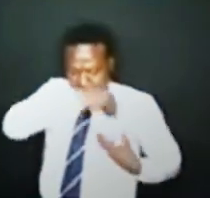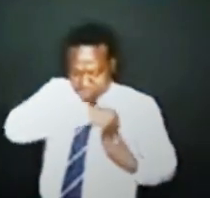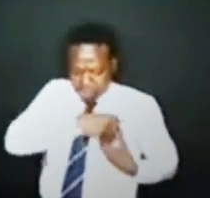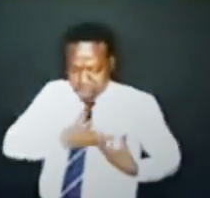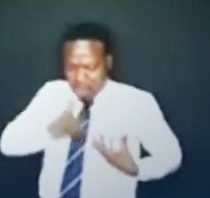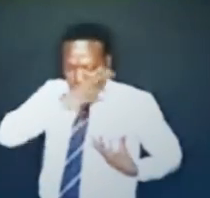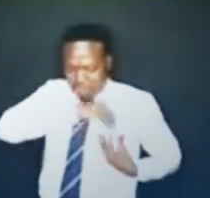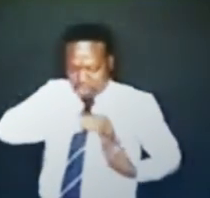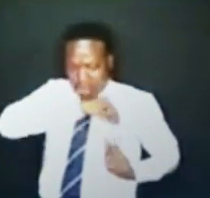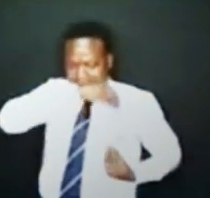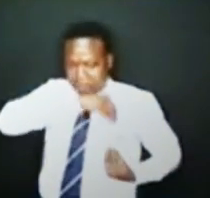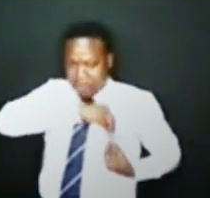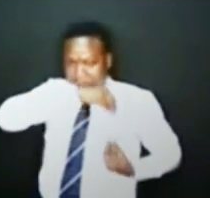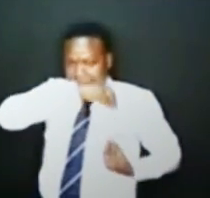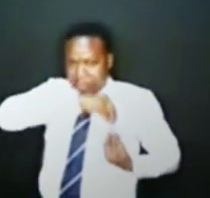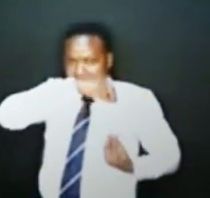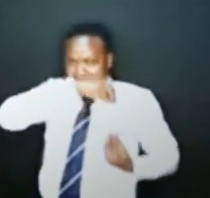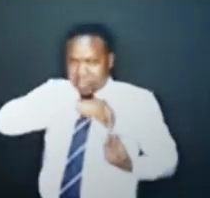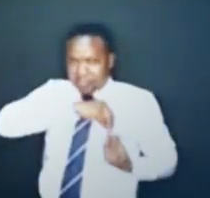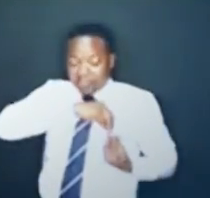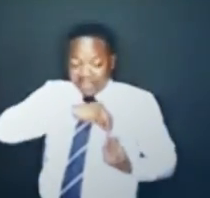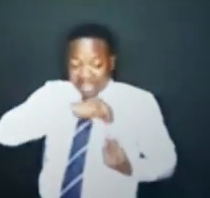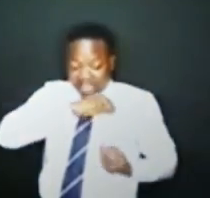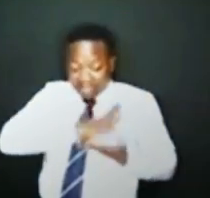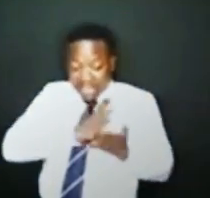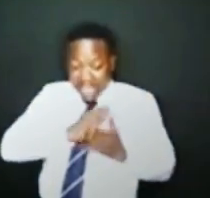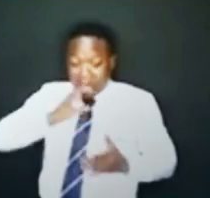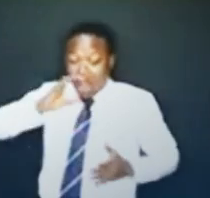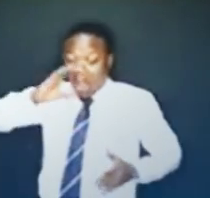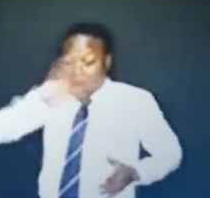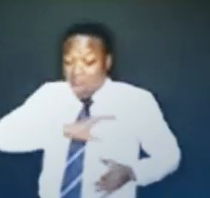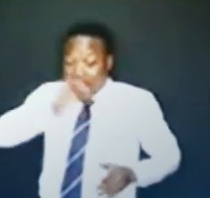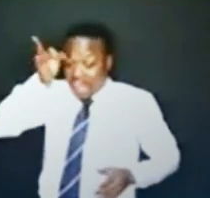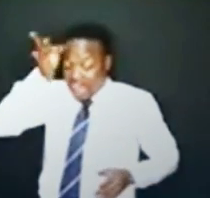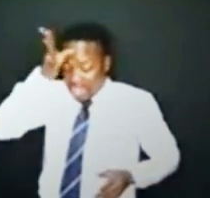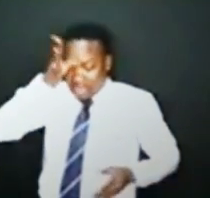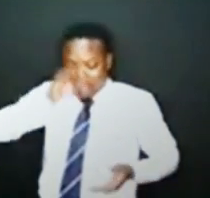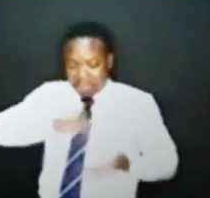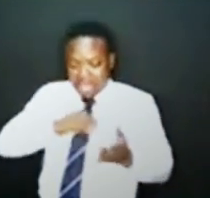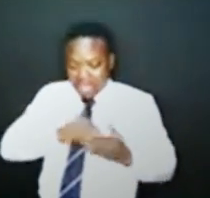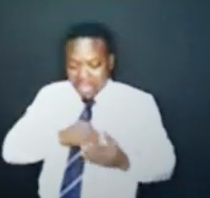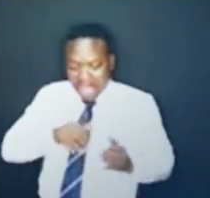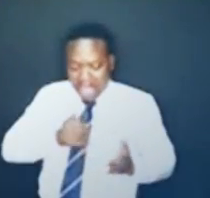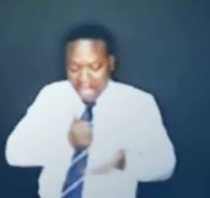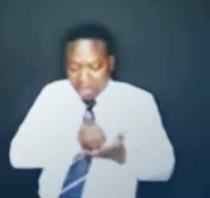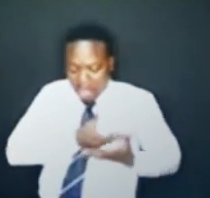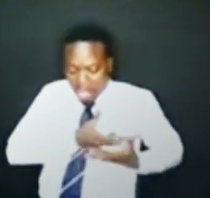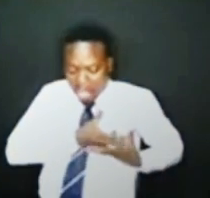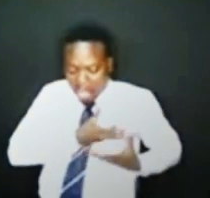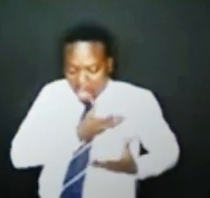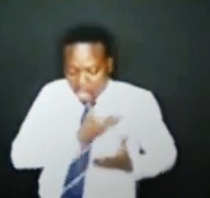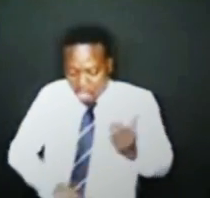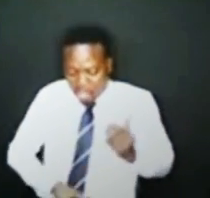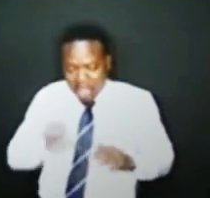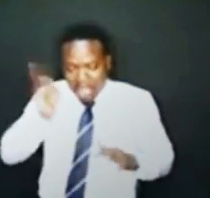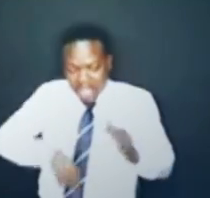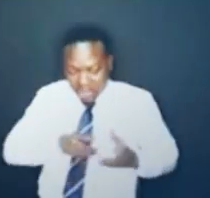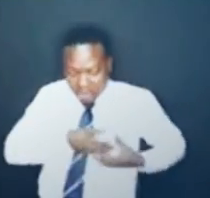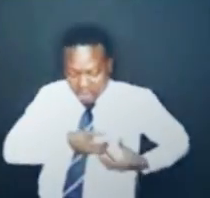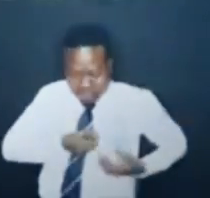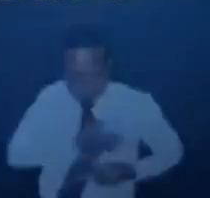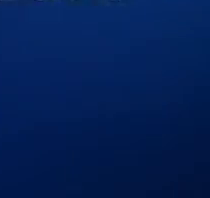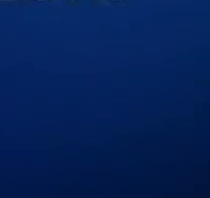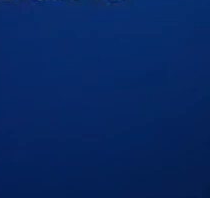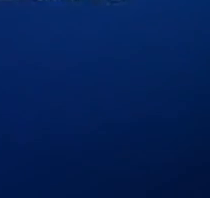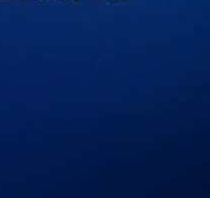approach, including bitterness. Now, bitterness is a malady that attacks the heart of